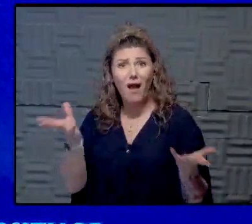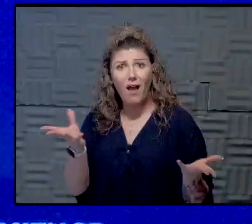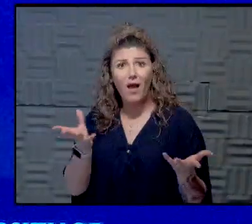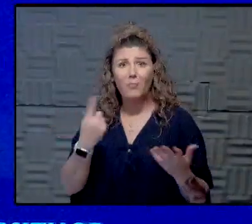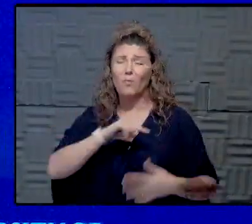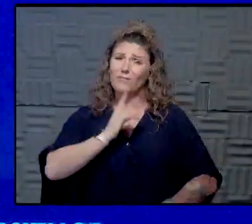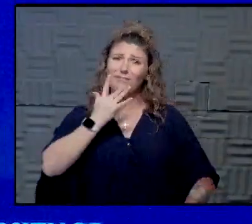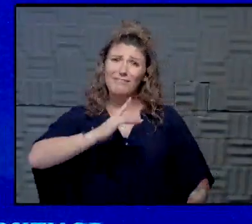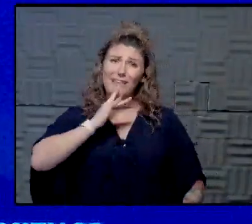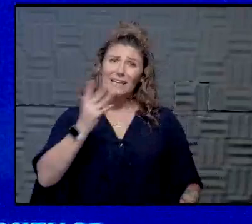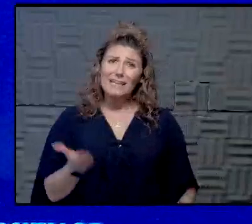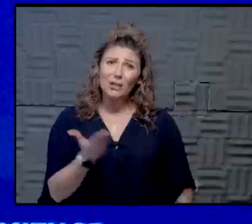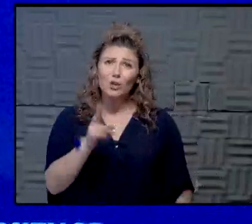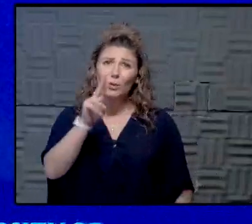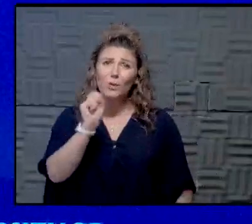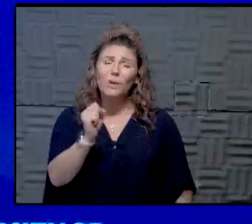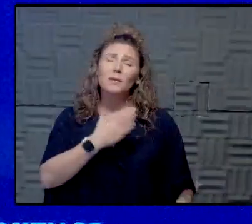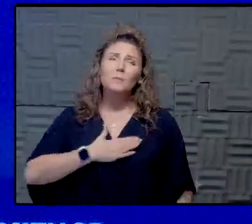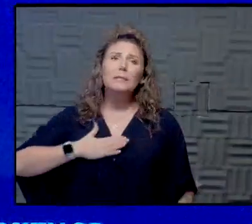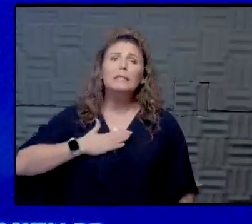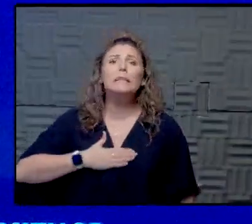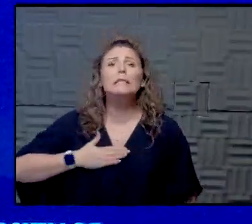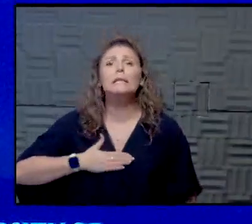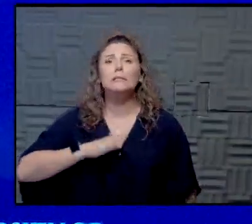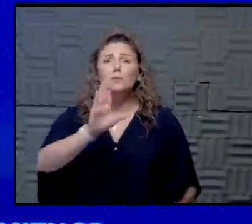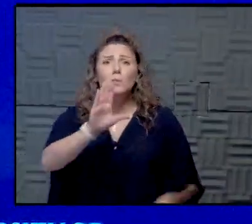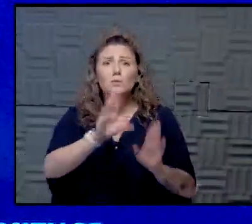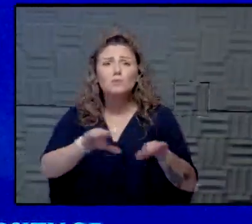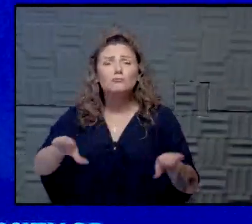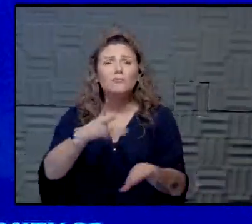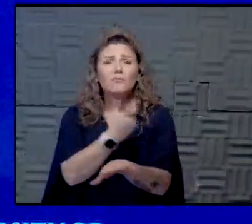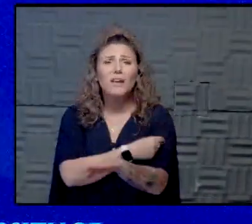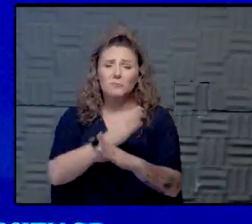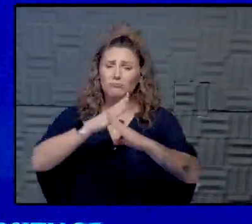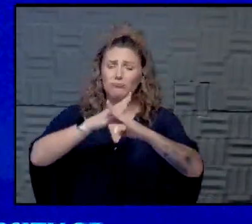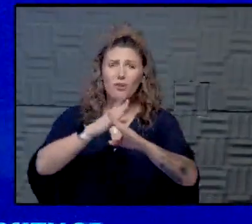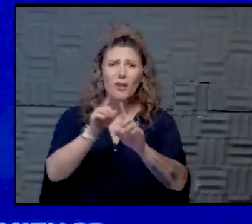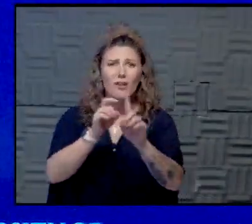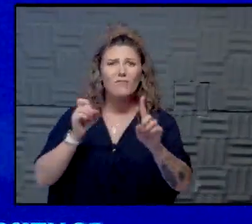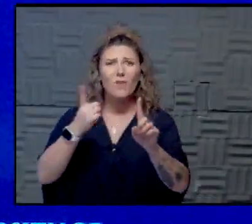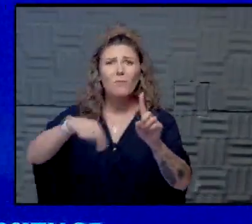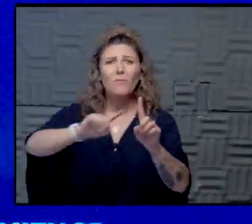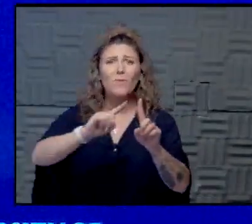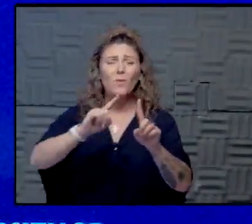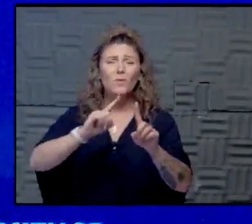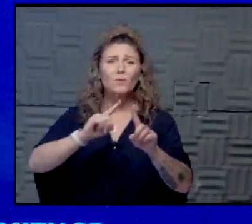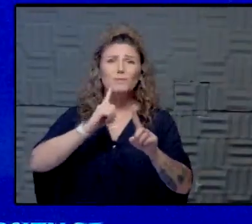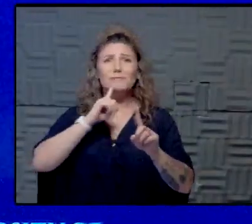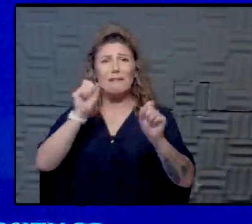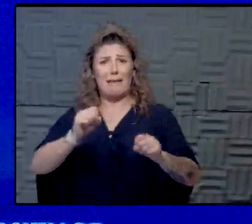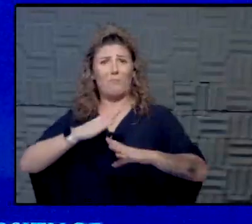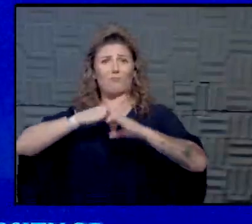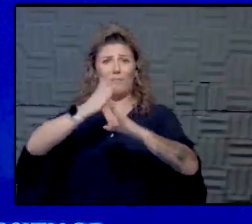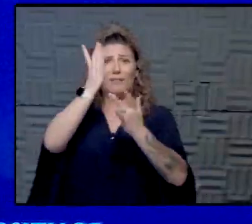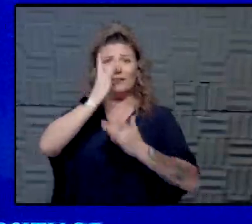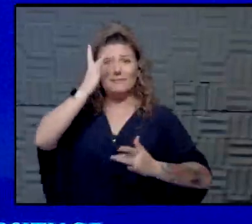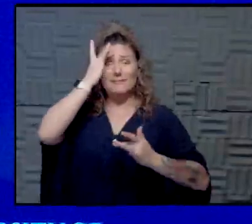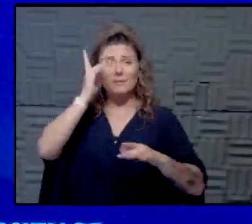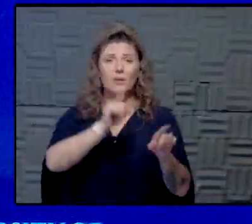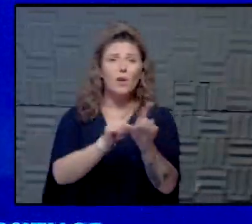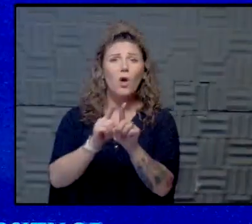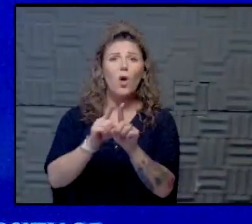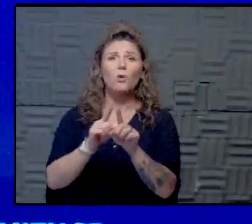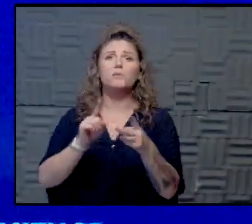are fortunate here in the United States. Please, go get your children vaccinated. Protect them from those vaccine preventable diseases. Also, you know, get